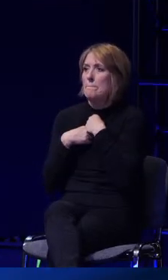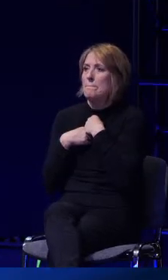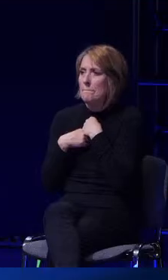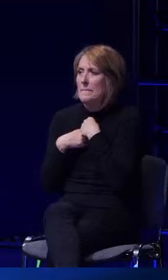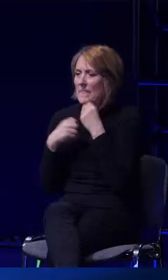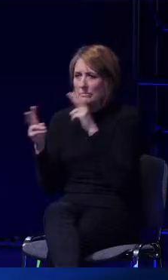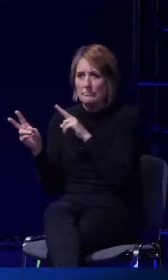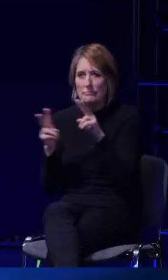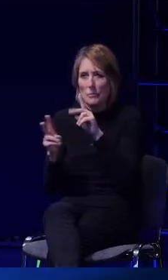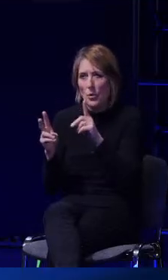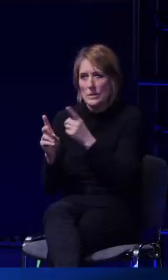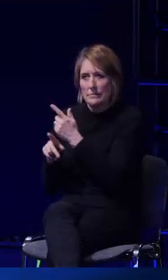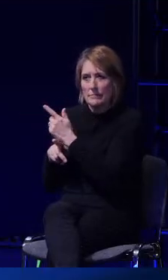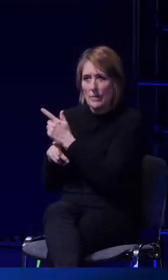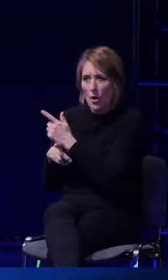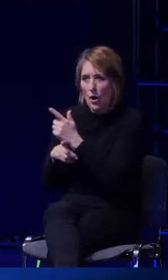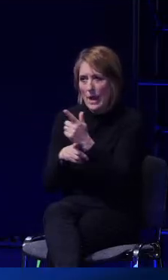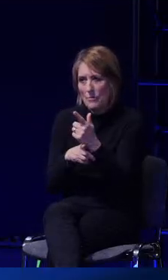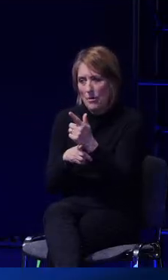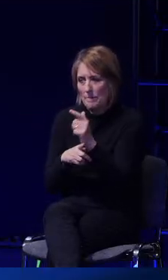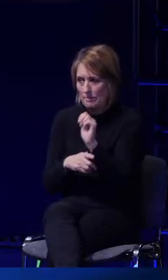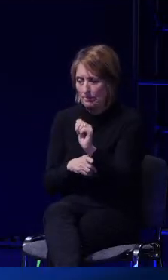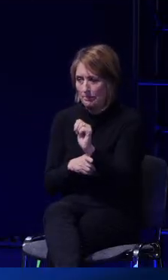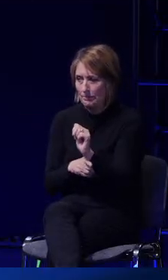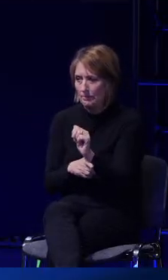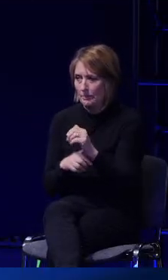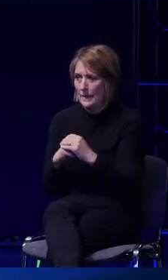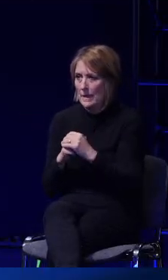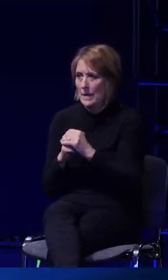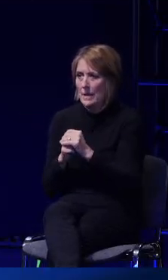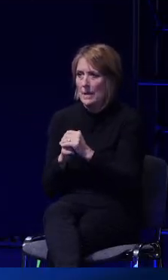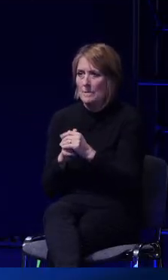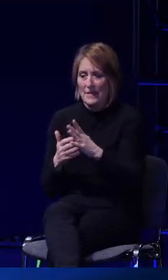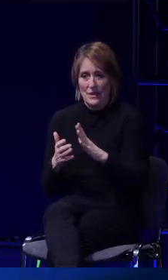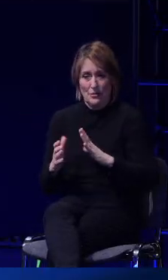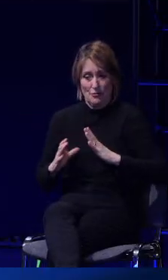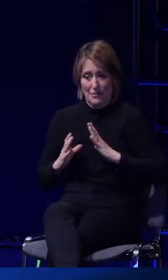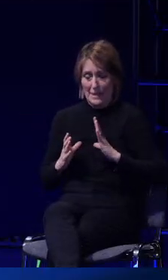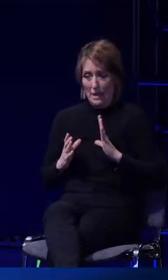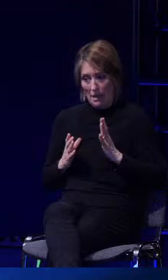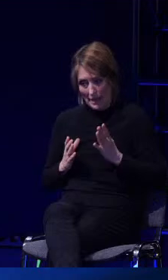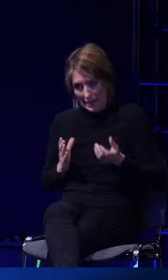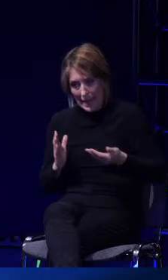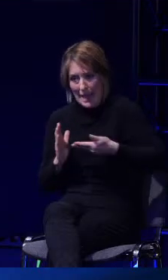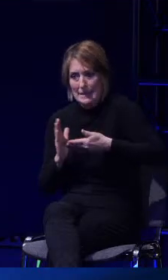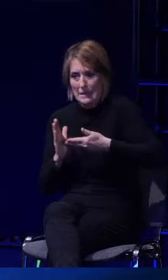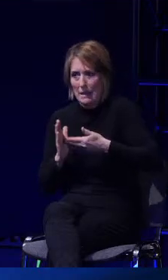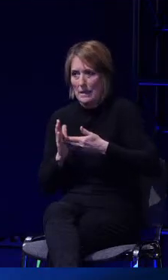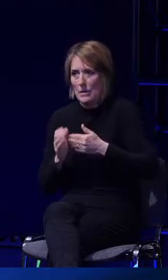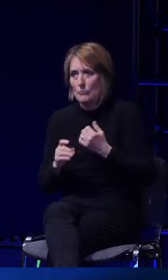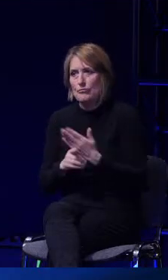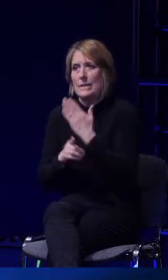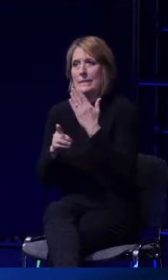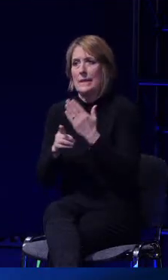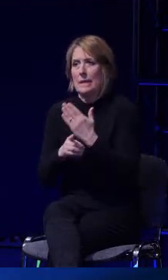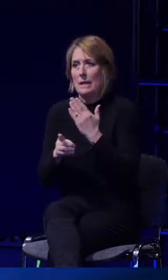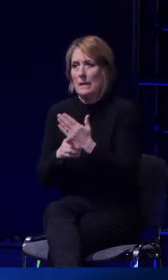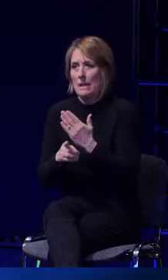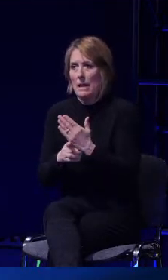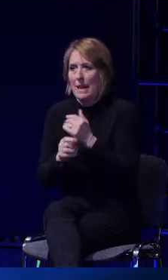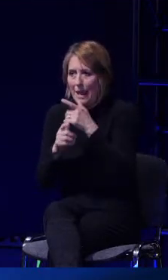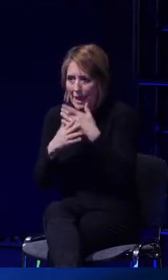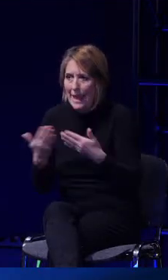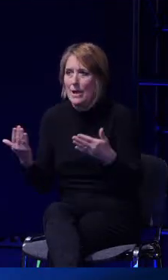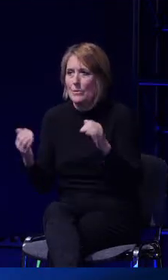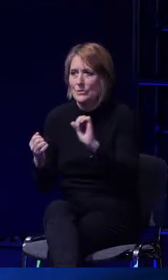camera. And then you've already built in an inherent language, practical language of, listen, I just need more of that green,